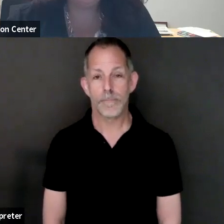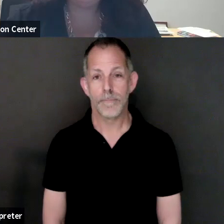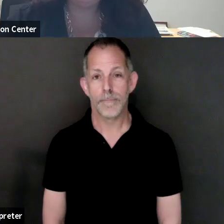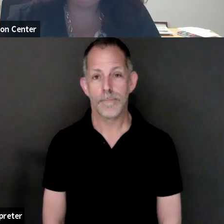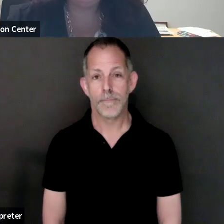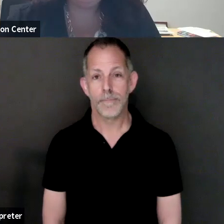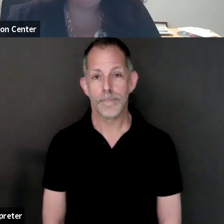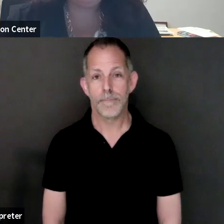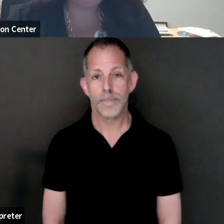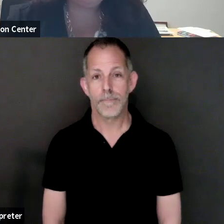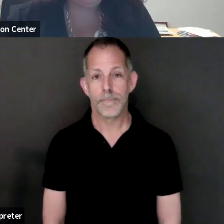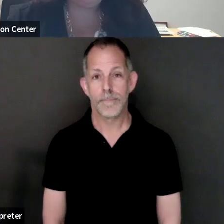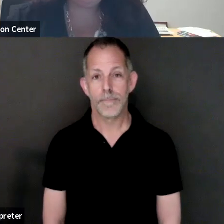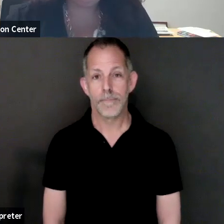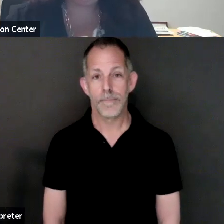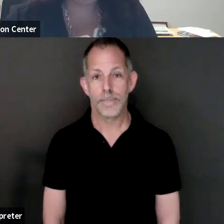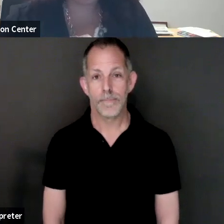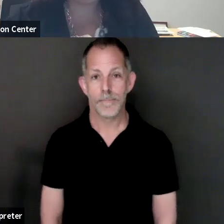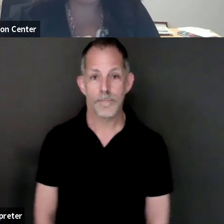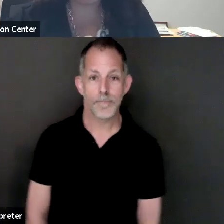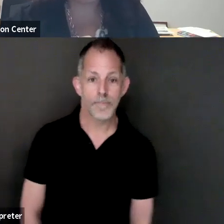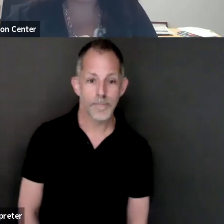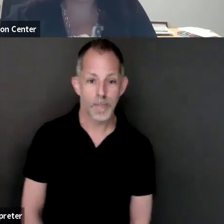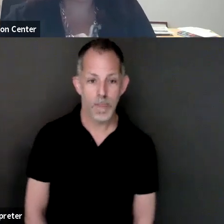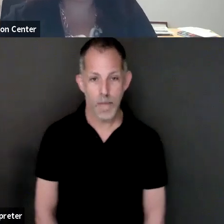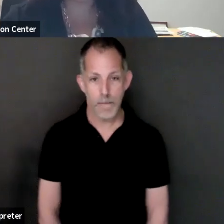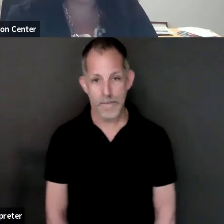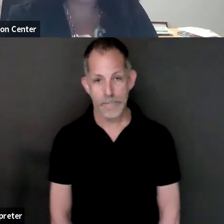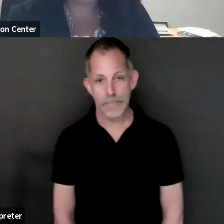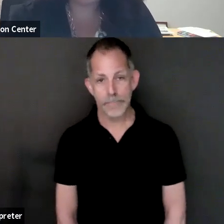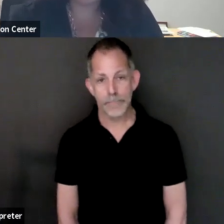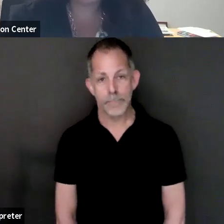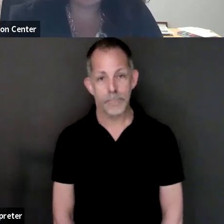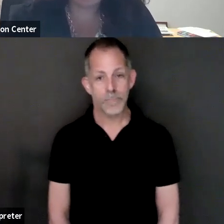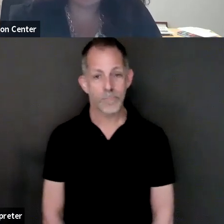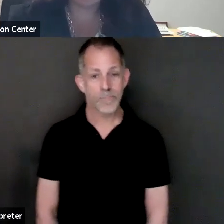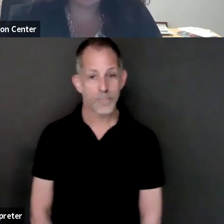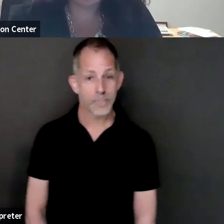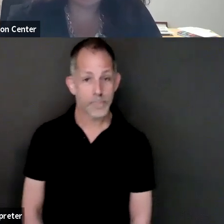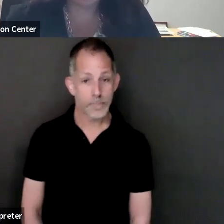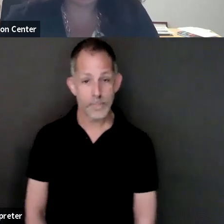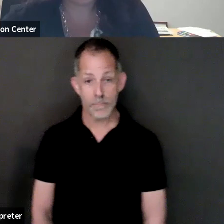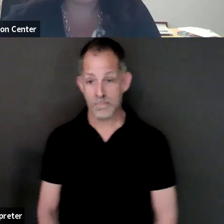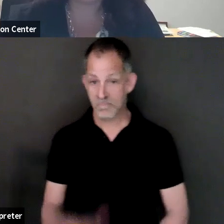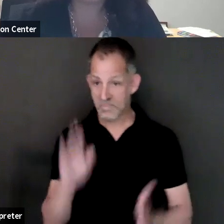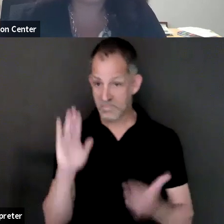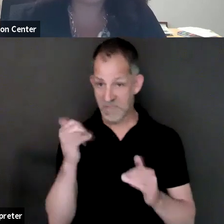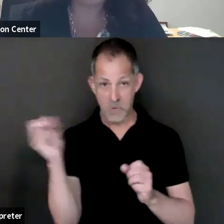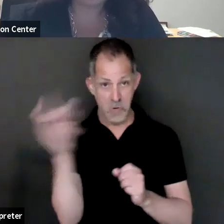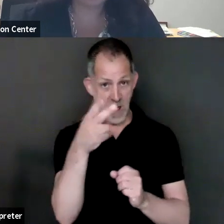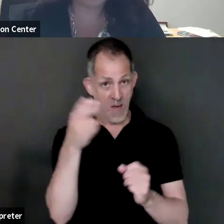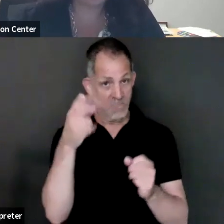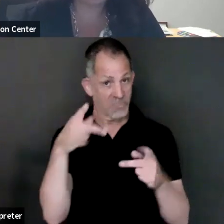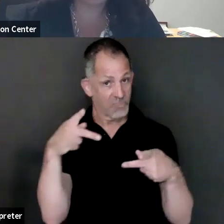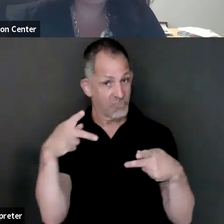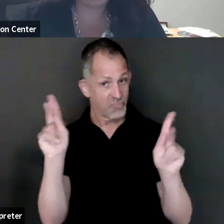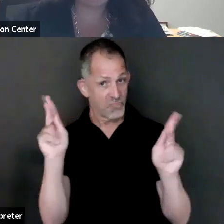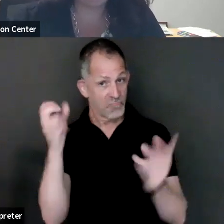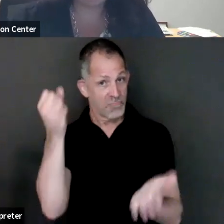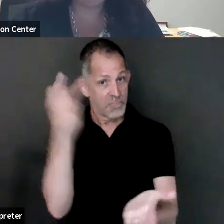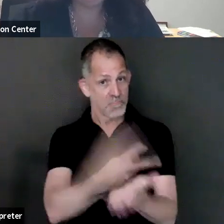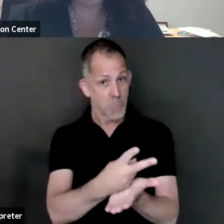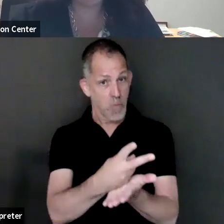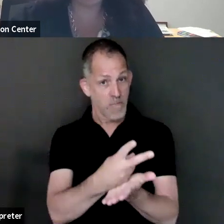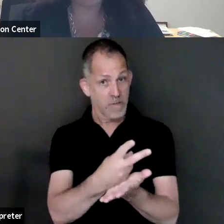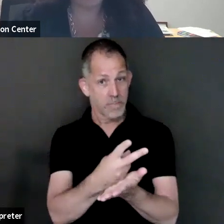Okay. I think I've given everybody permission to record, but if you run into any issues, please send a message to Joint Information Center